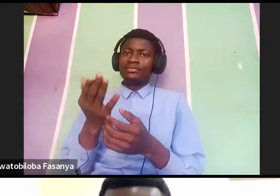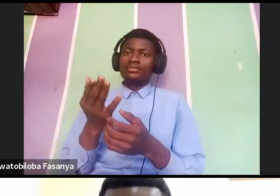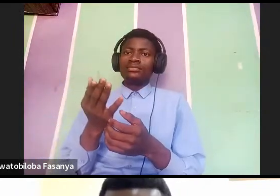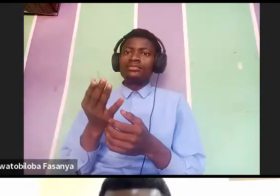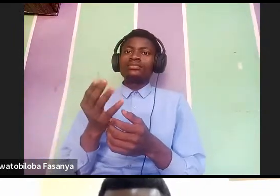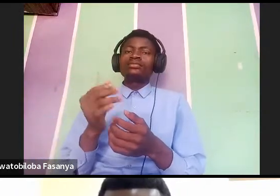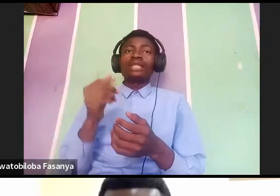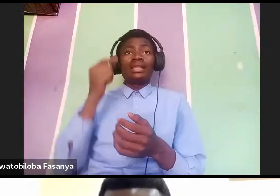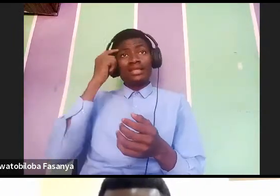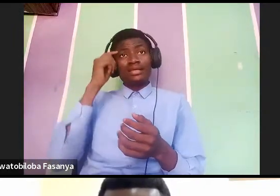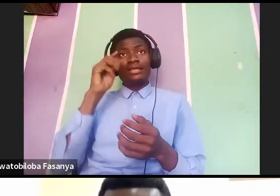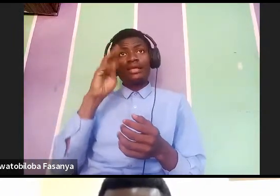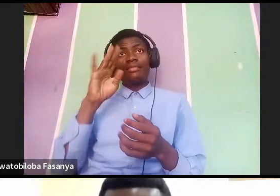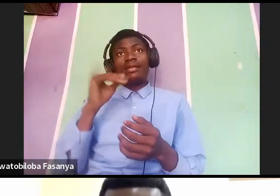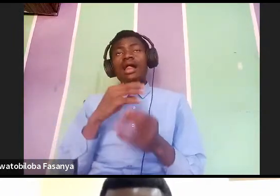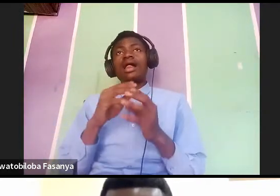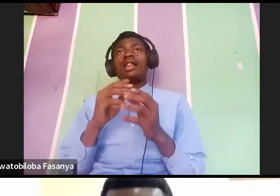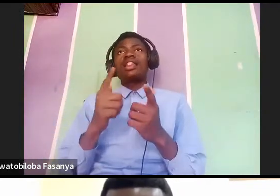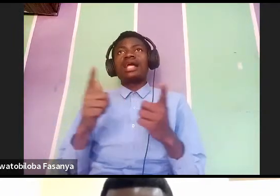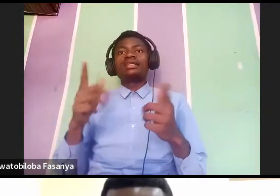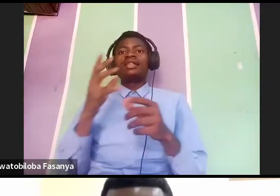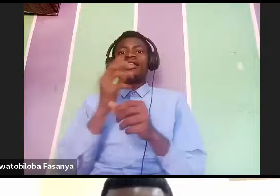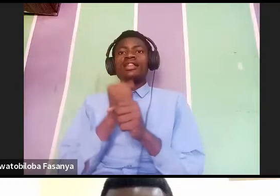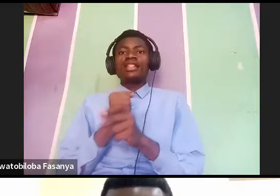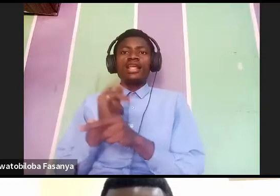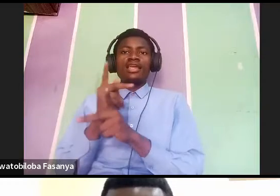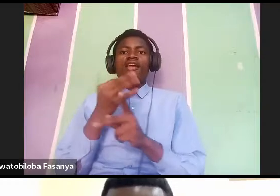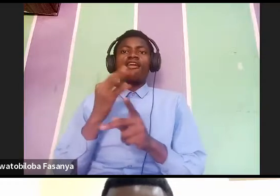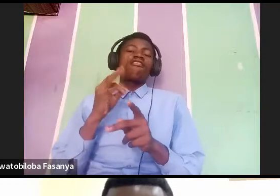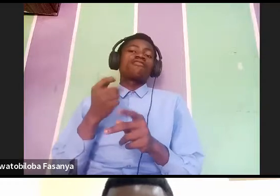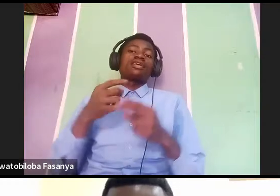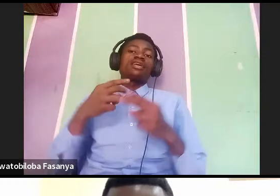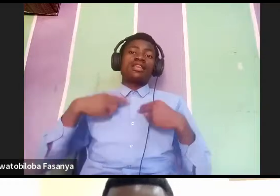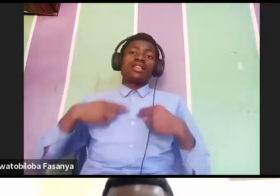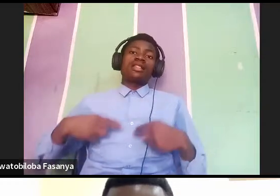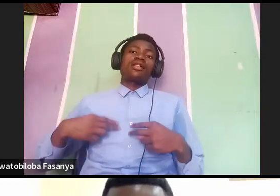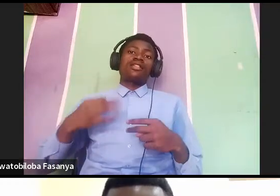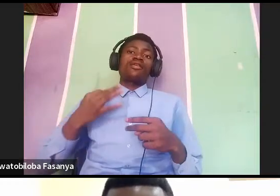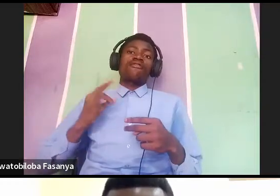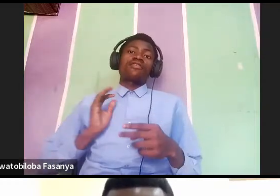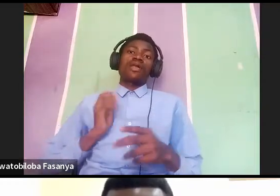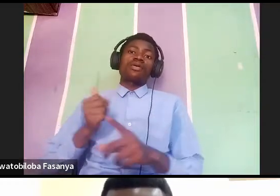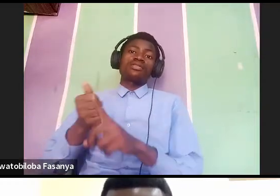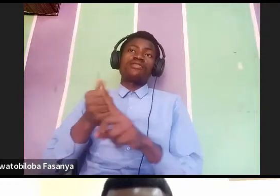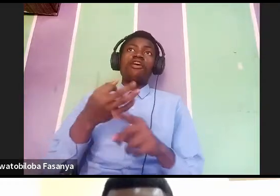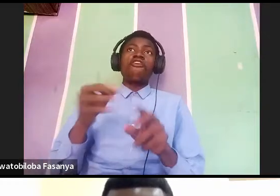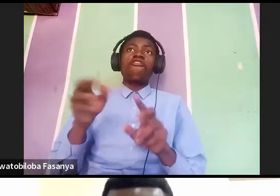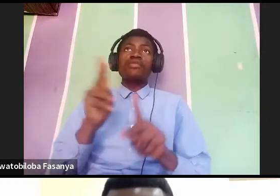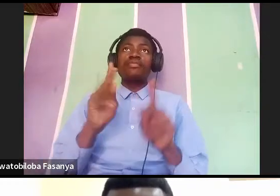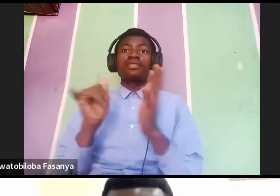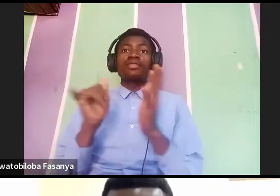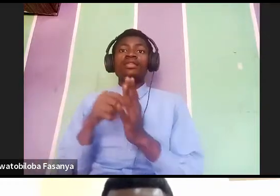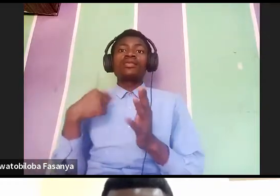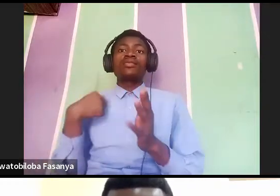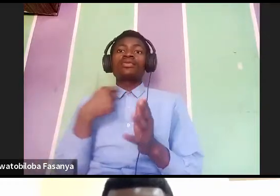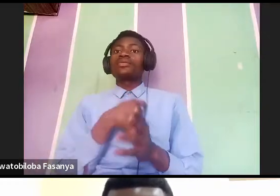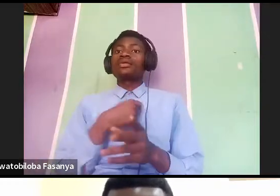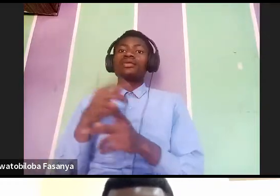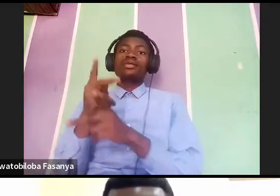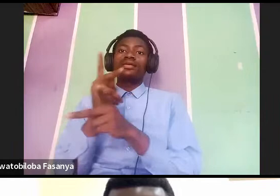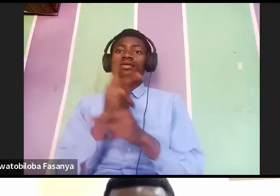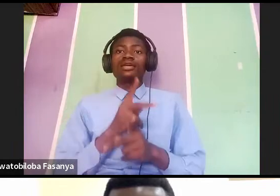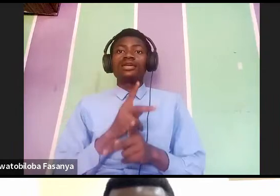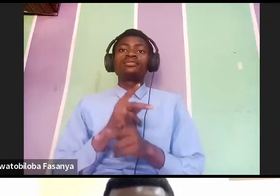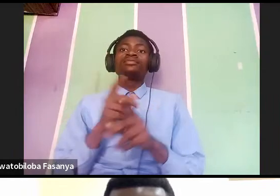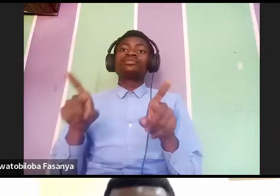take charge of the health of ourselves and that of those that we take care of. And of course, basic thing, we need to keep